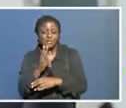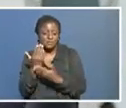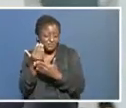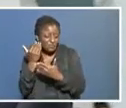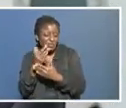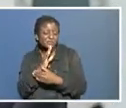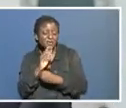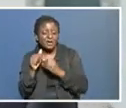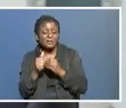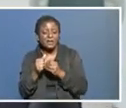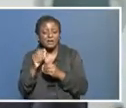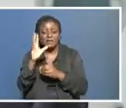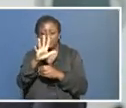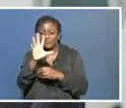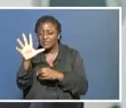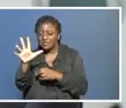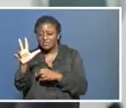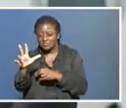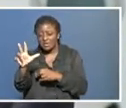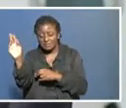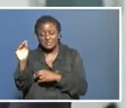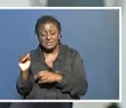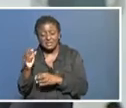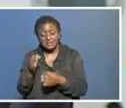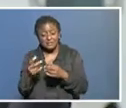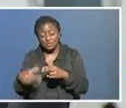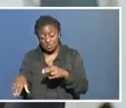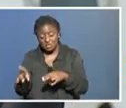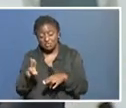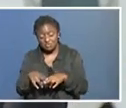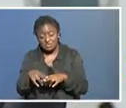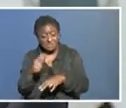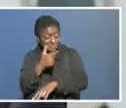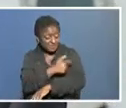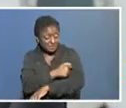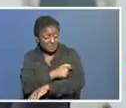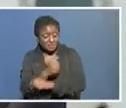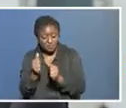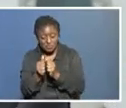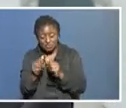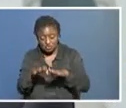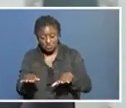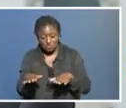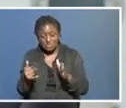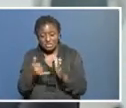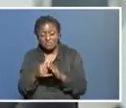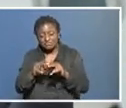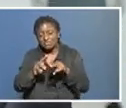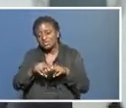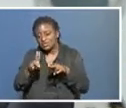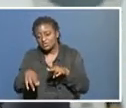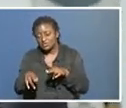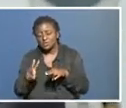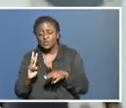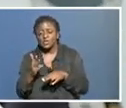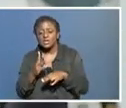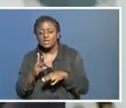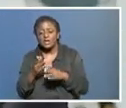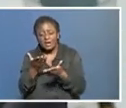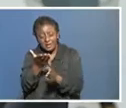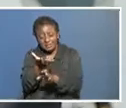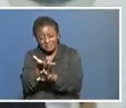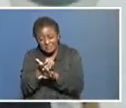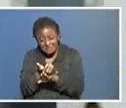if you increase the denominator, it actually reduced. And so we are very concerned, and we're pleading throughout the country for Bahamians to